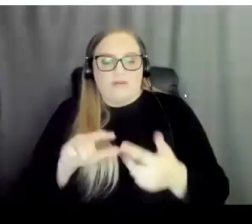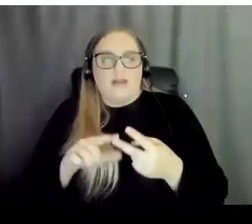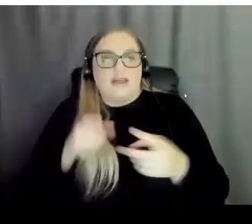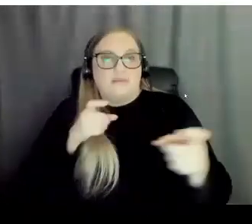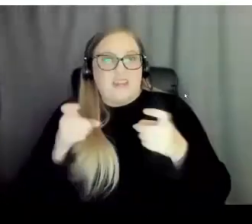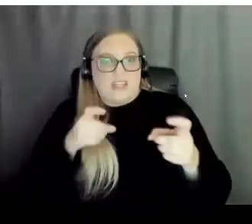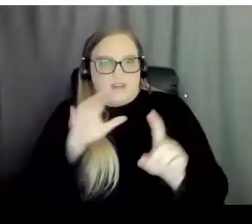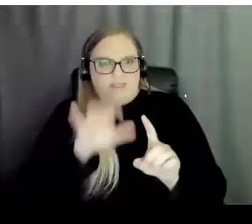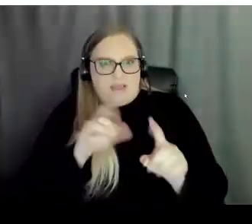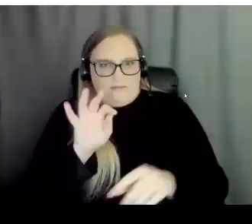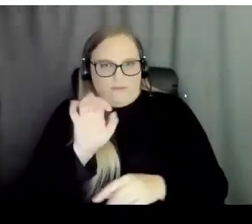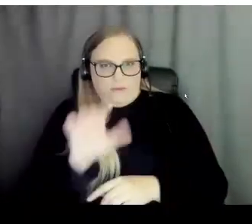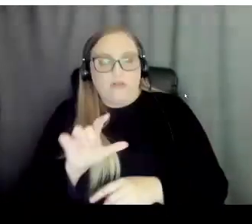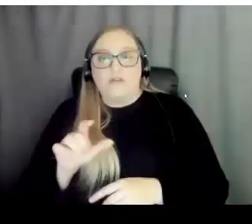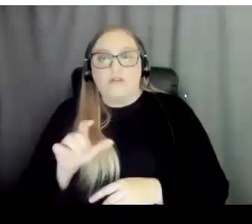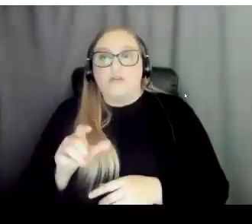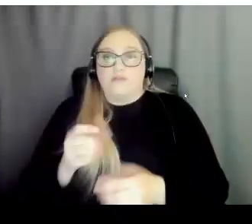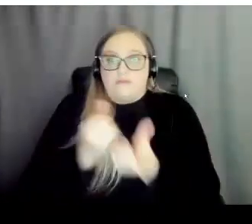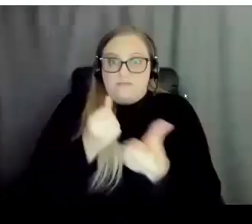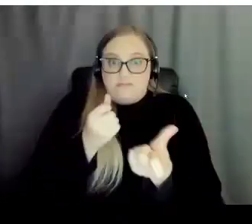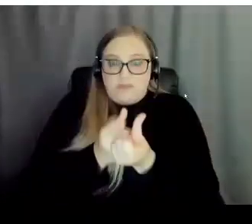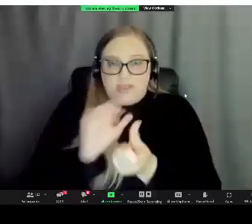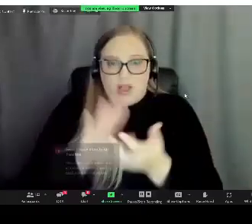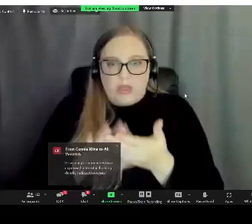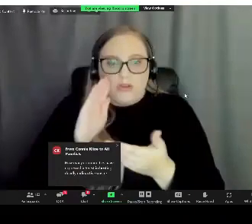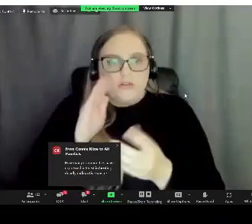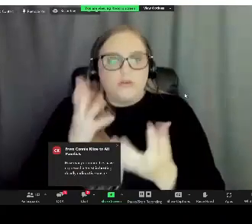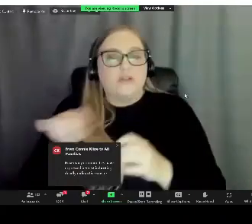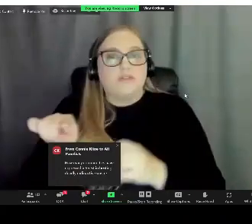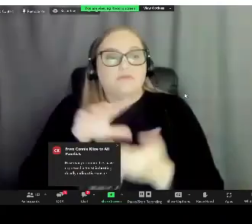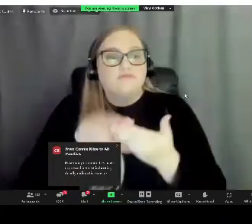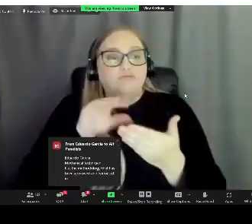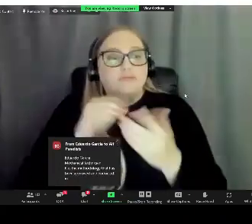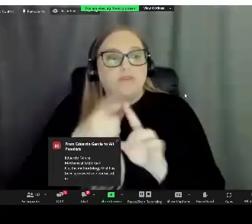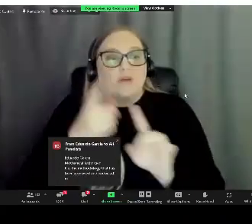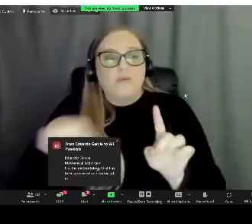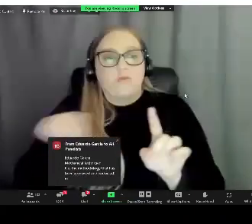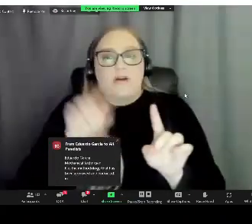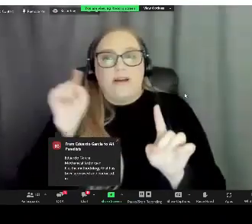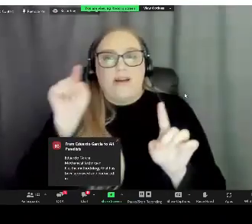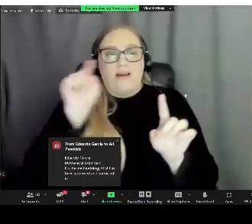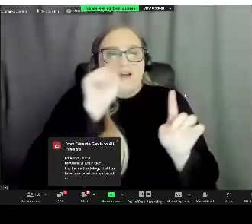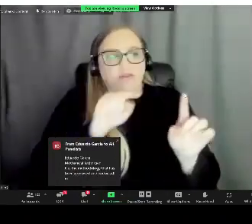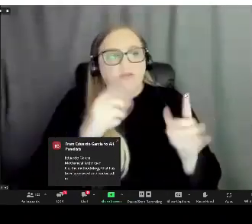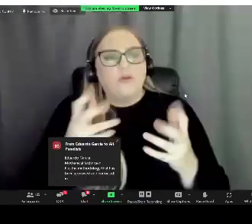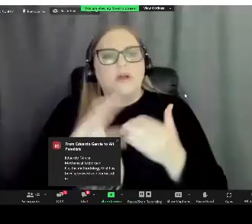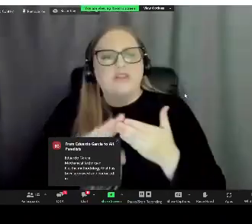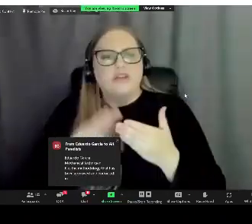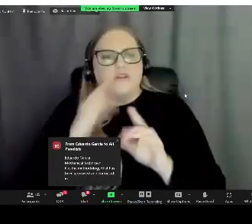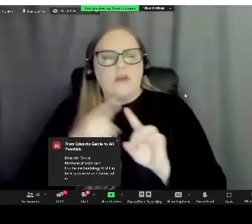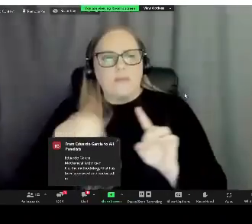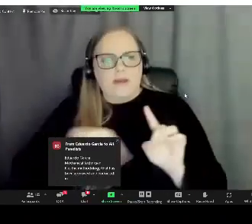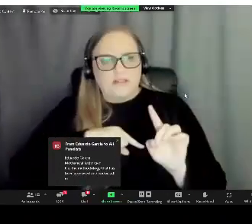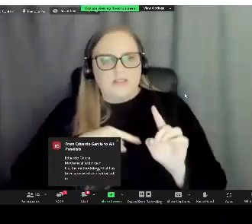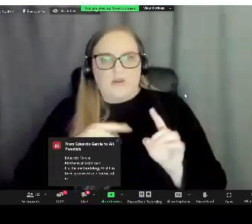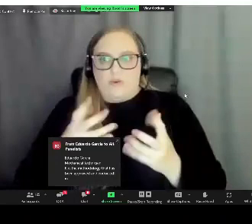Facilitate mutual learning. We want to learn from you all out there as much as you may want to learn from us. And we want to get public input into this process